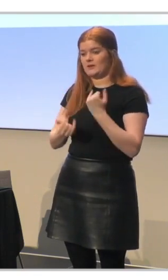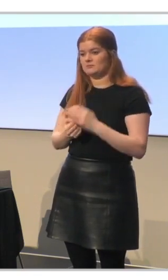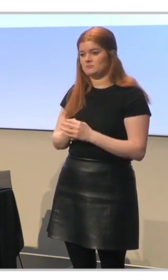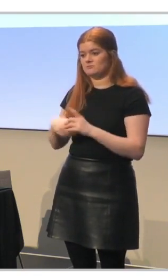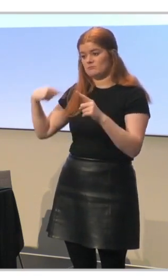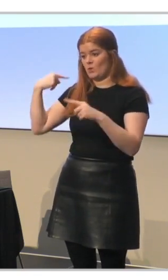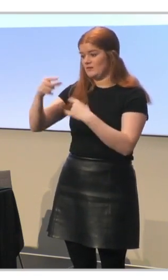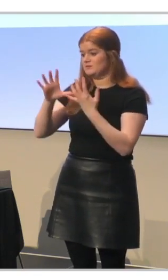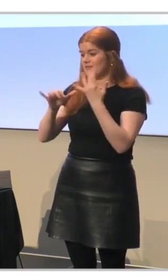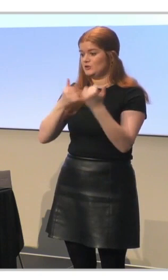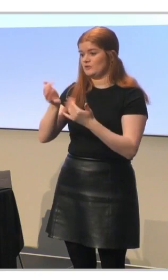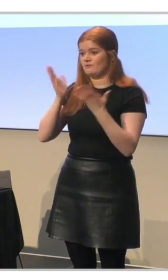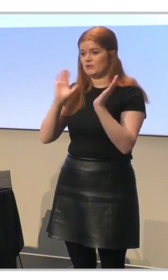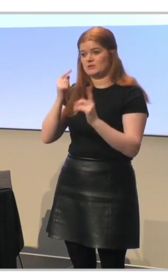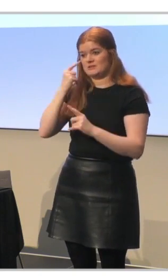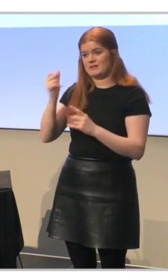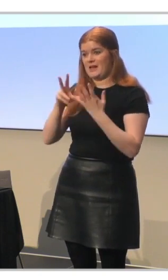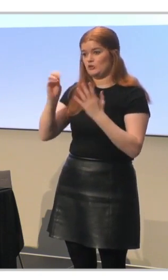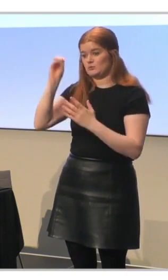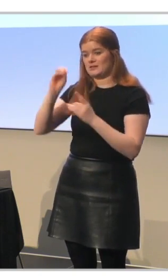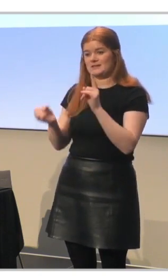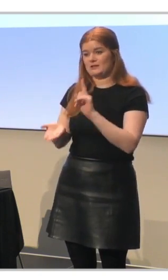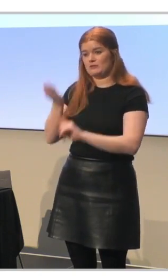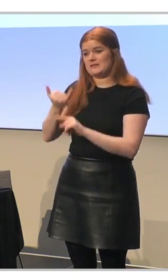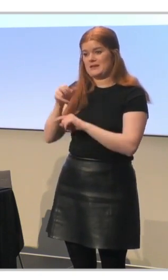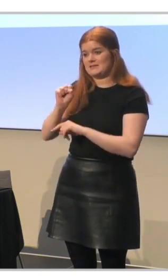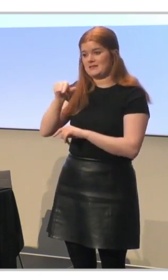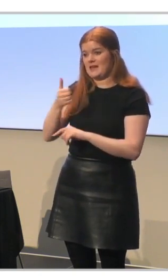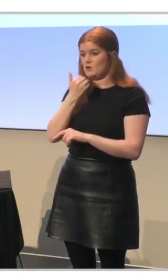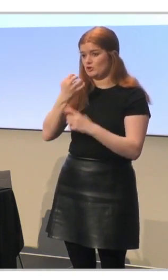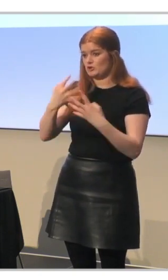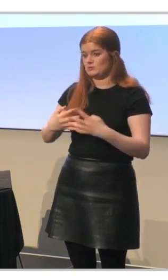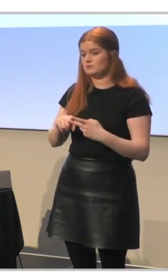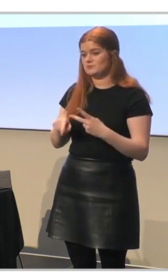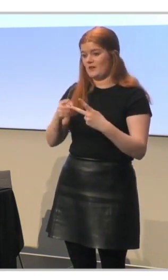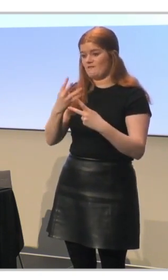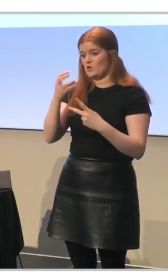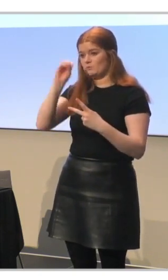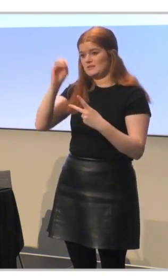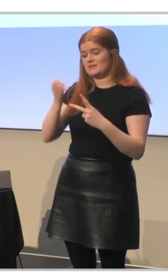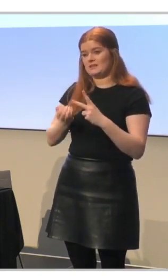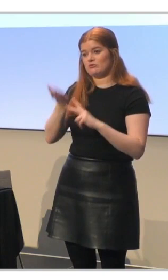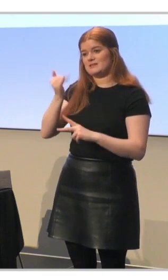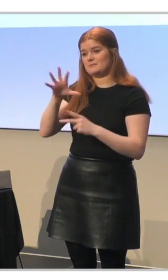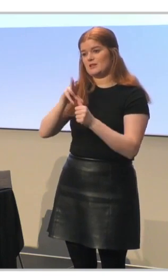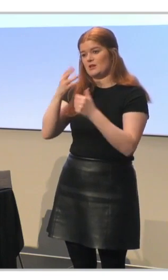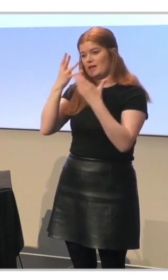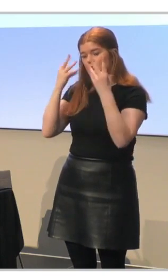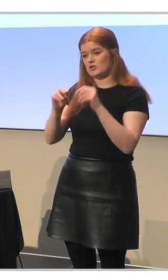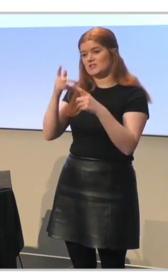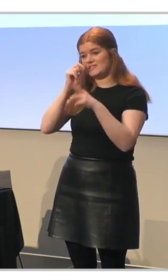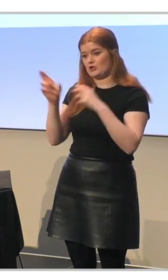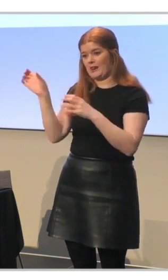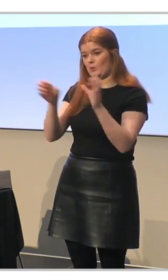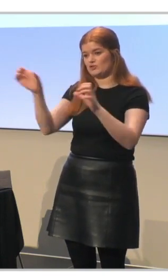seen an 81% increase in SNA numbers, a 40% increase in special education teacher